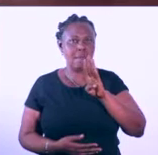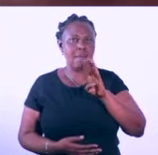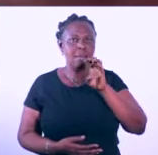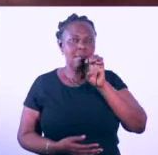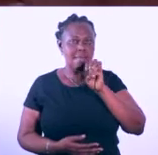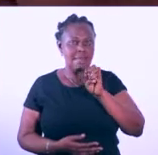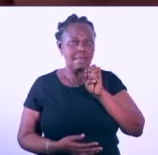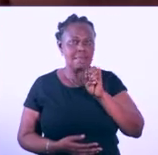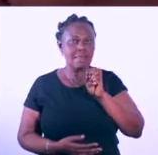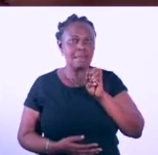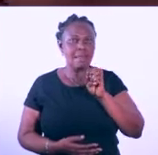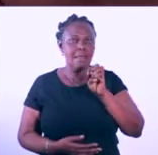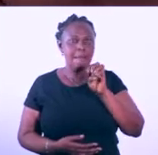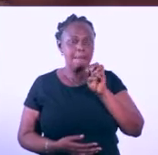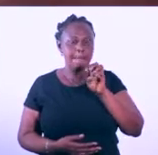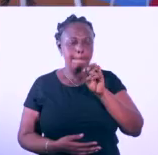I.